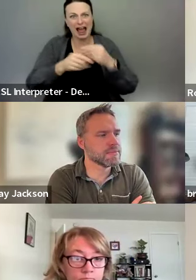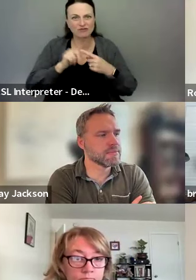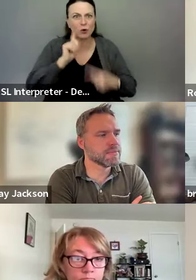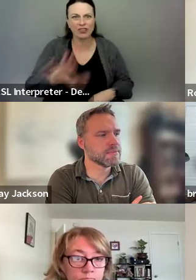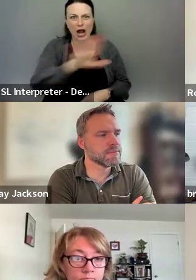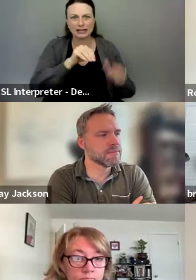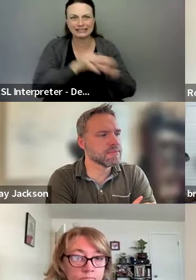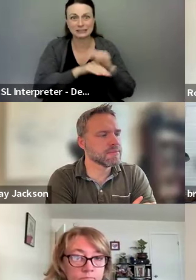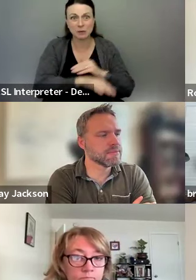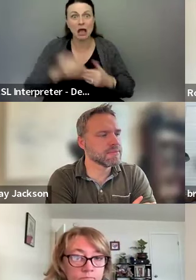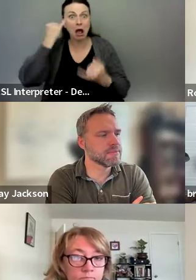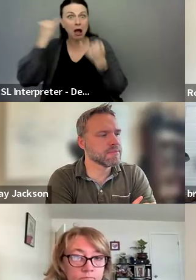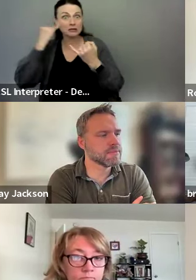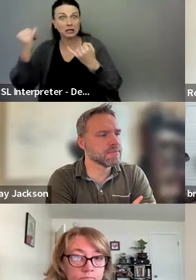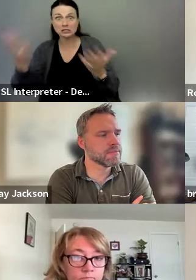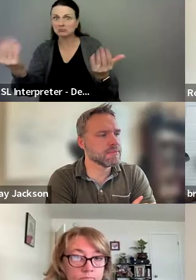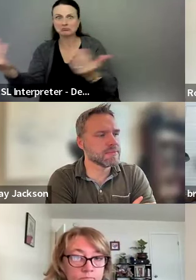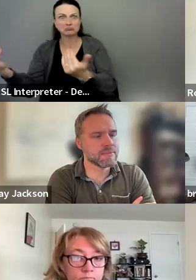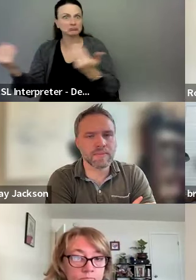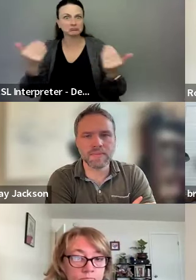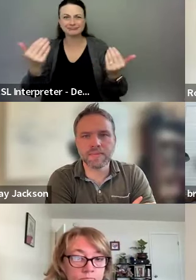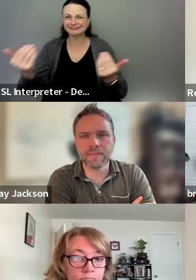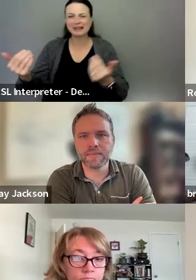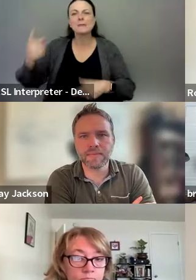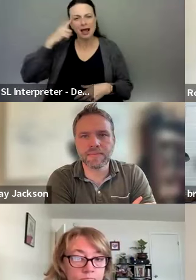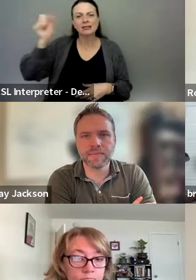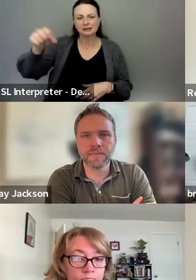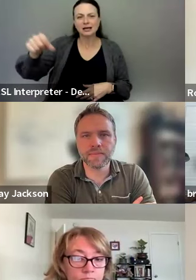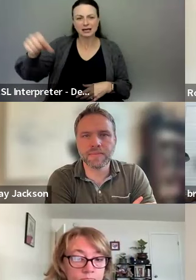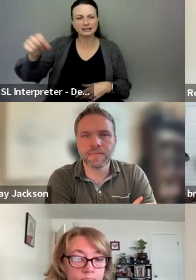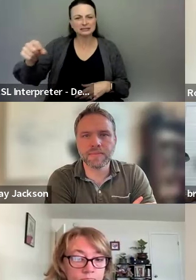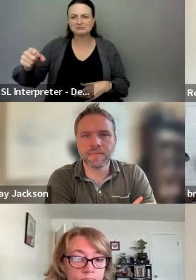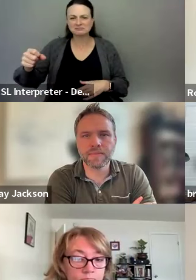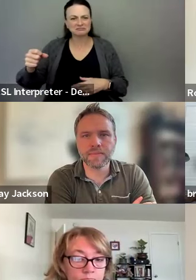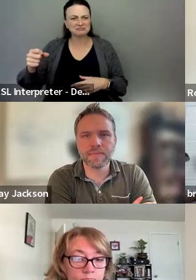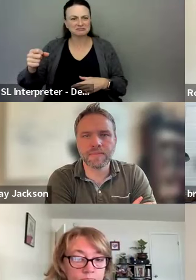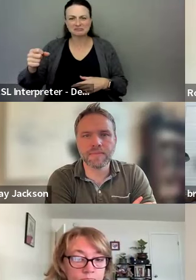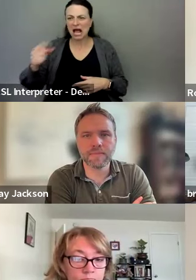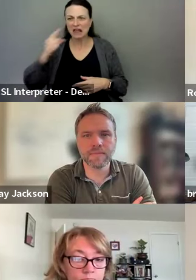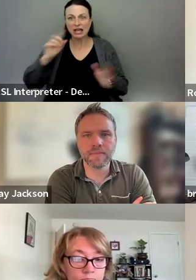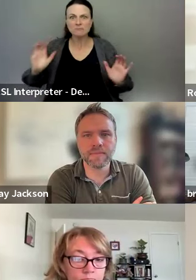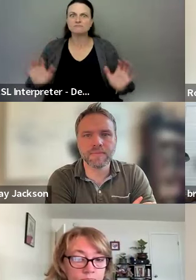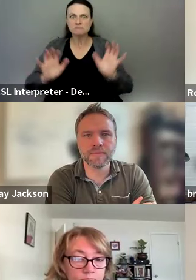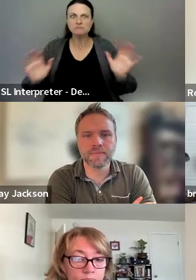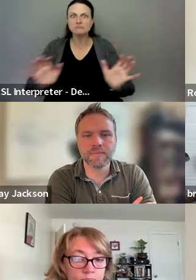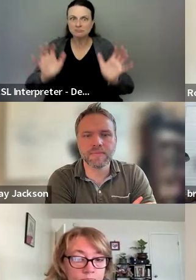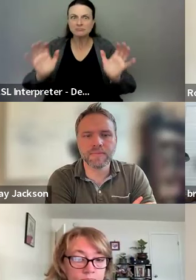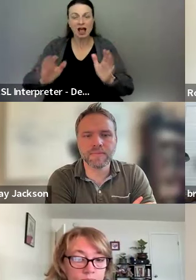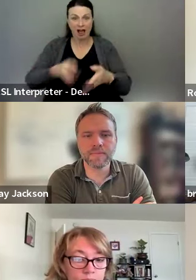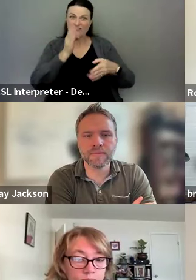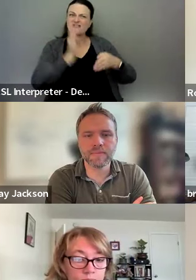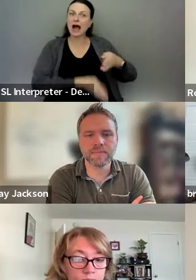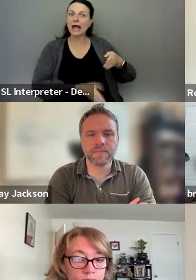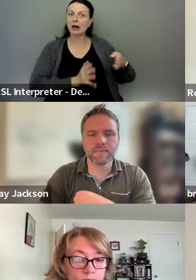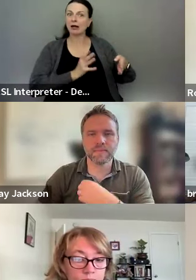yeah, if you have any other ideas, but I think let's push that out. Let's get it finalized. And